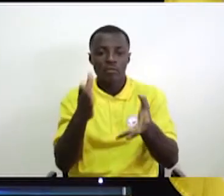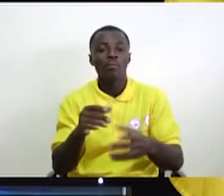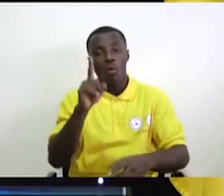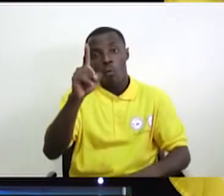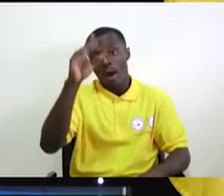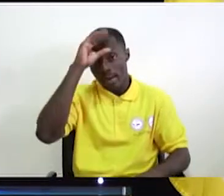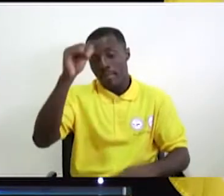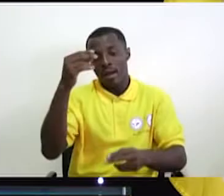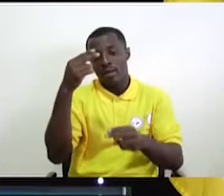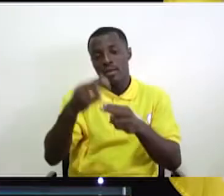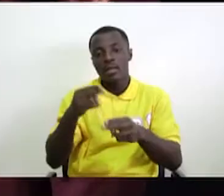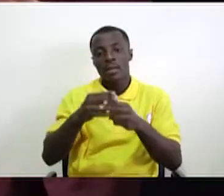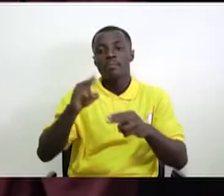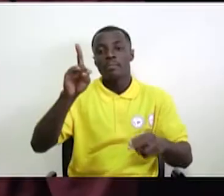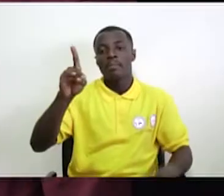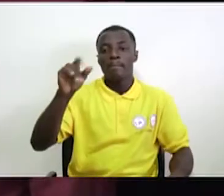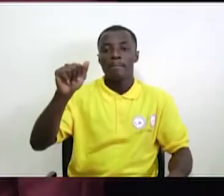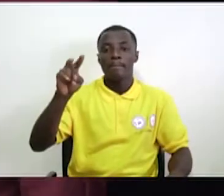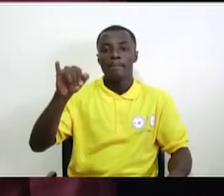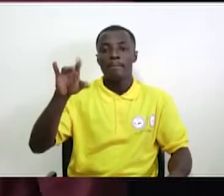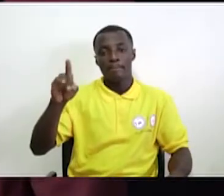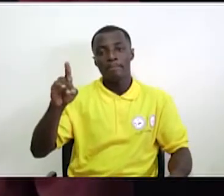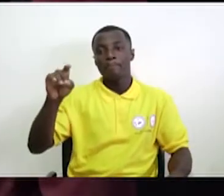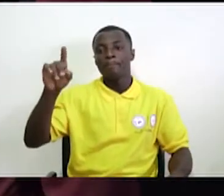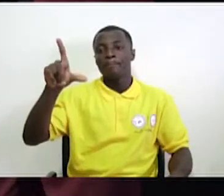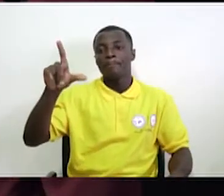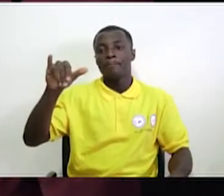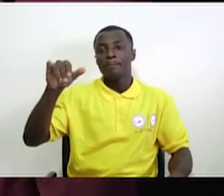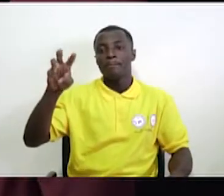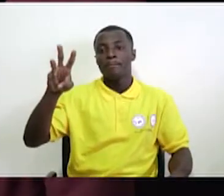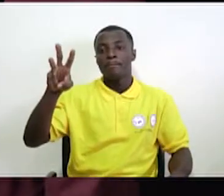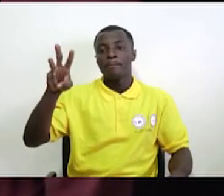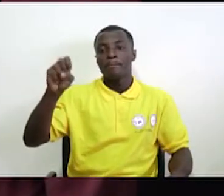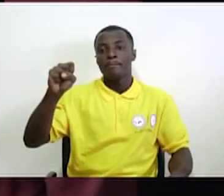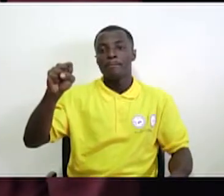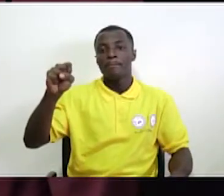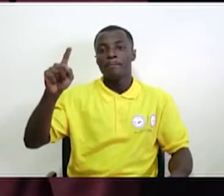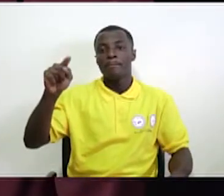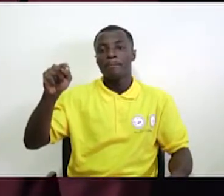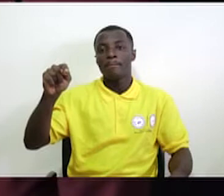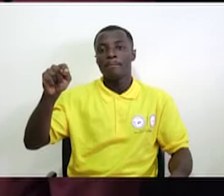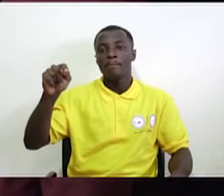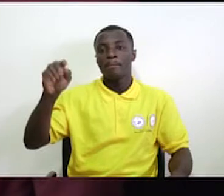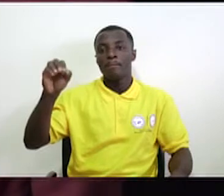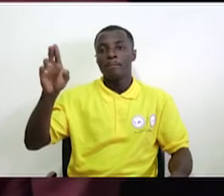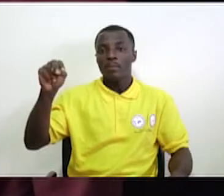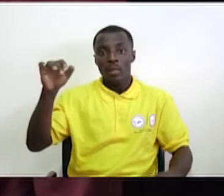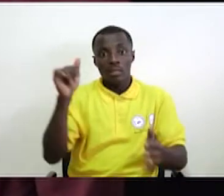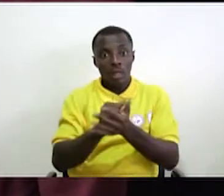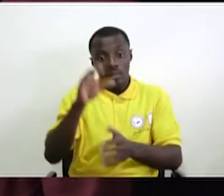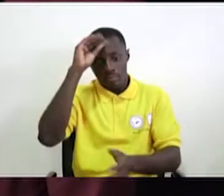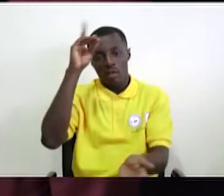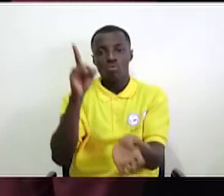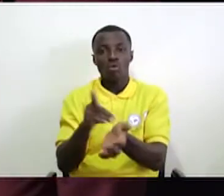came to Africa. Oja ni doctor juma no eba bibi mem ewo emre bia etwe. He suffered so much. Obrepa. He suffered